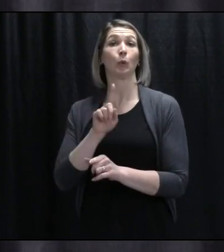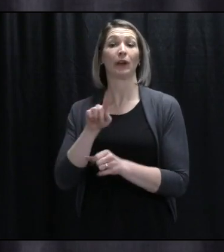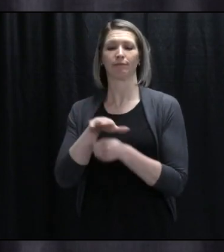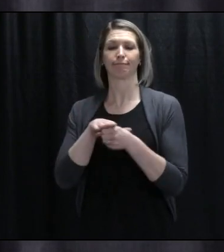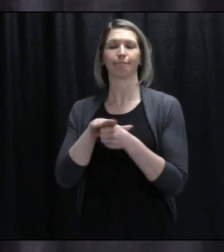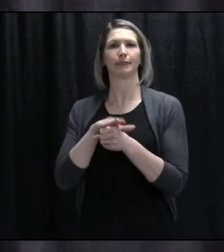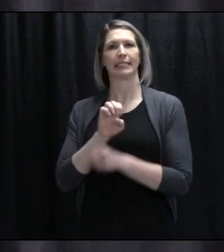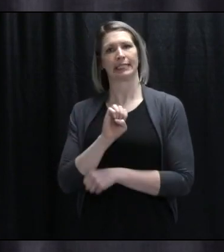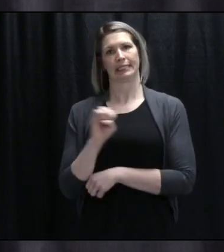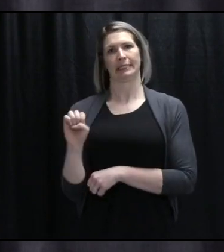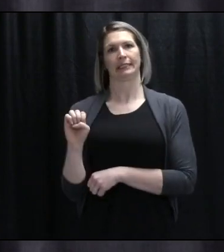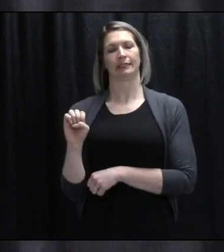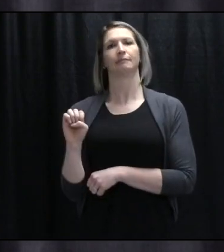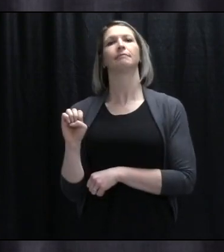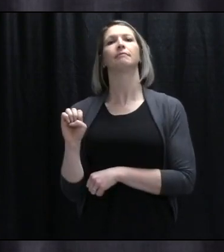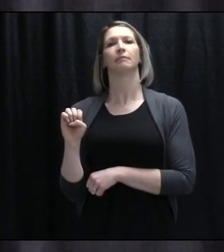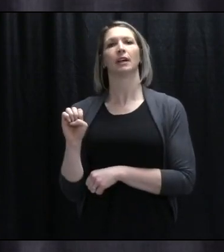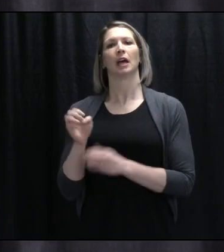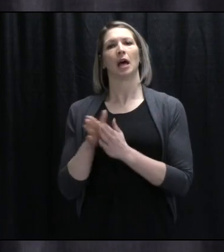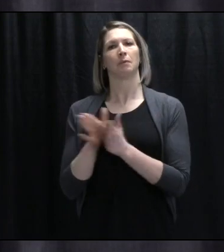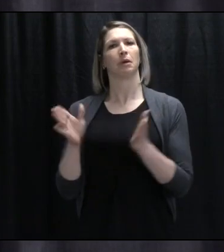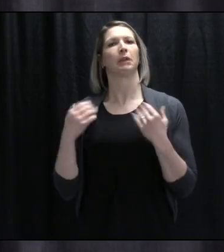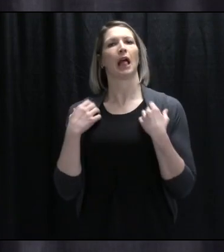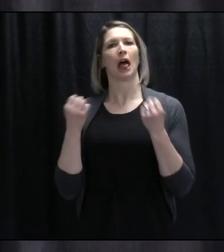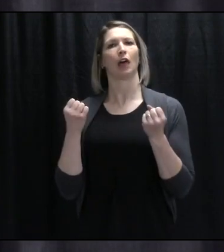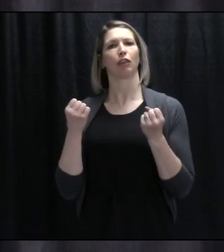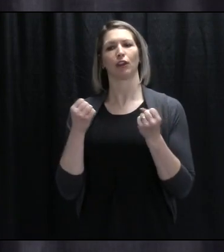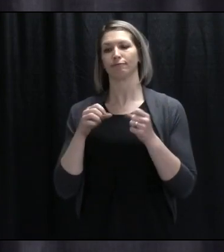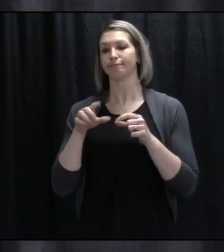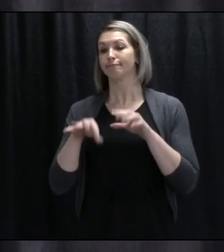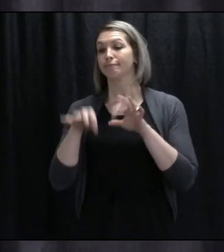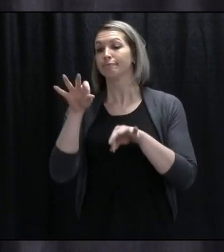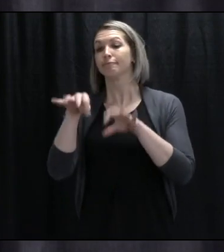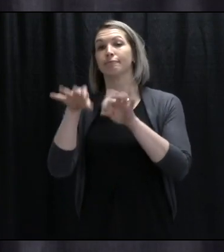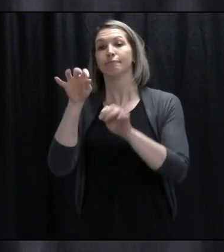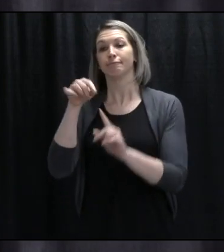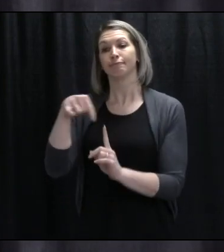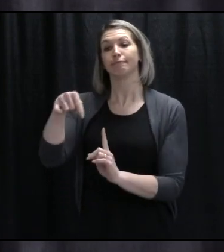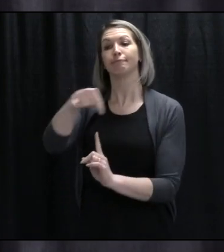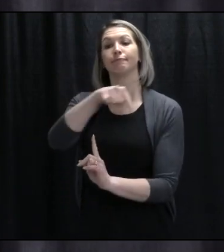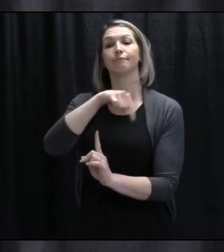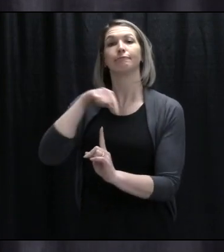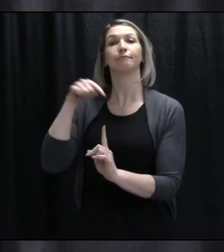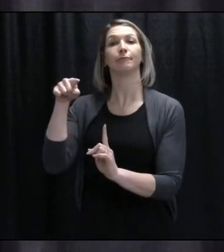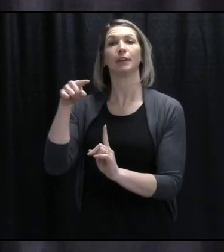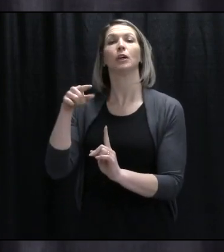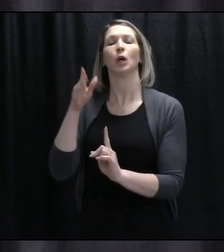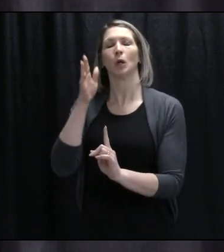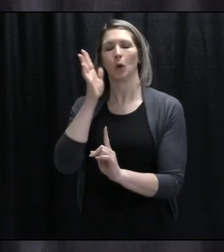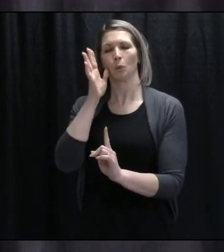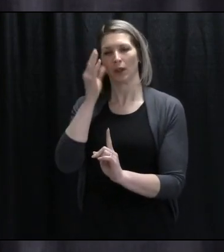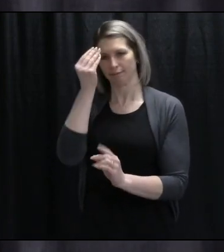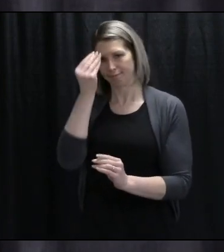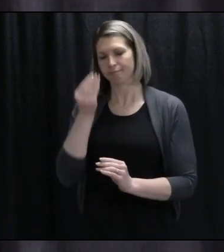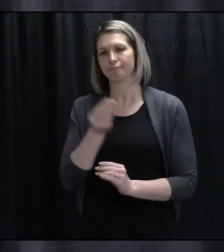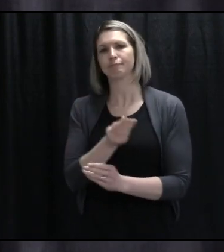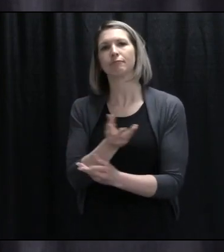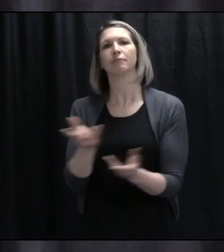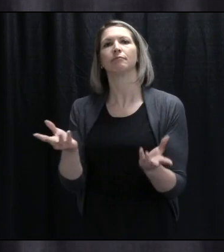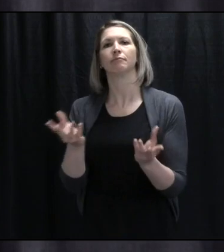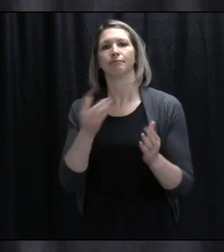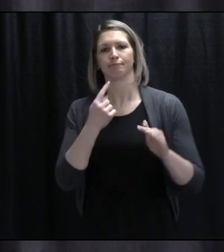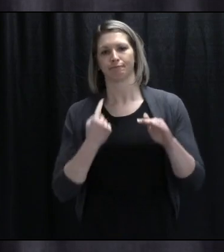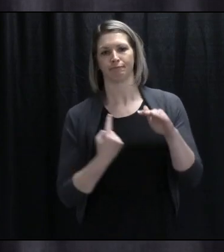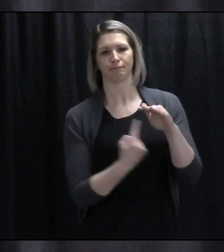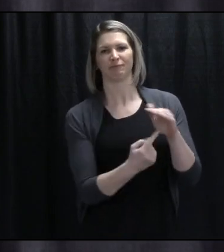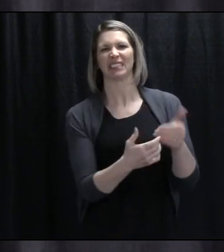the Eastern Health Region. Public health contact tracing is ongoing, and everyone considered close contacts will be advised